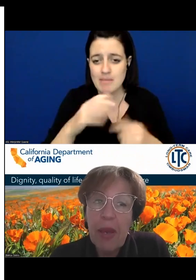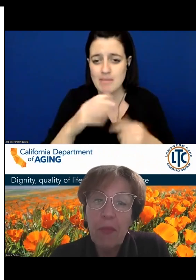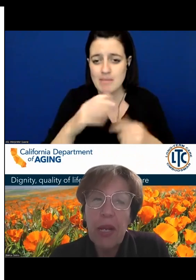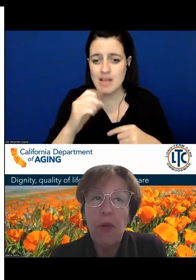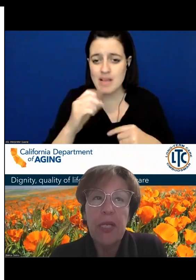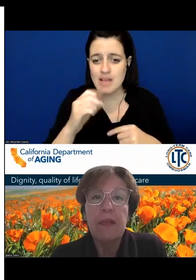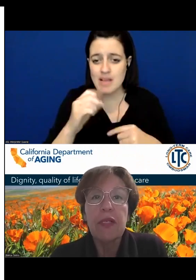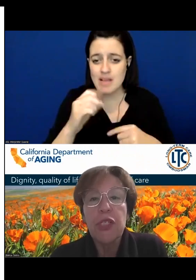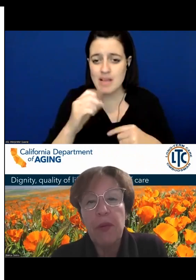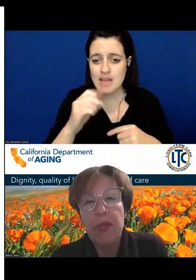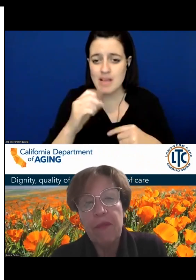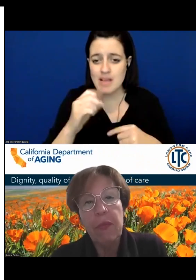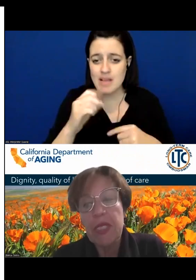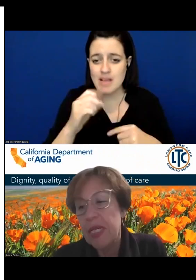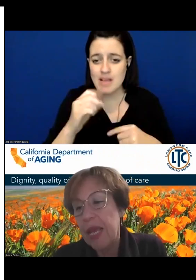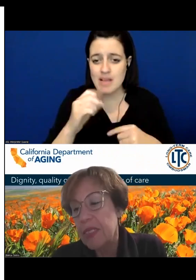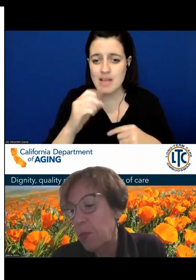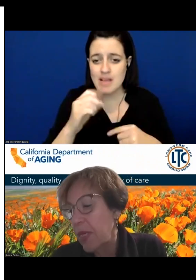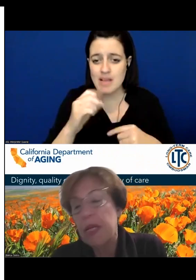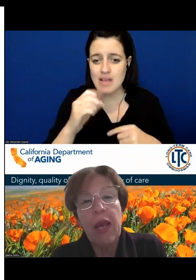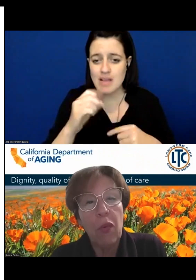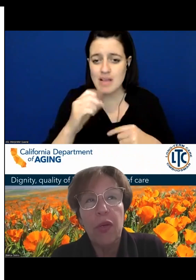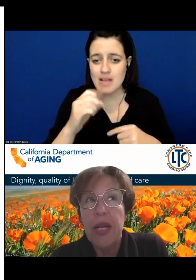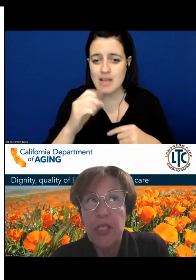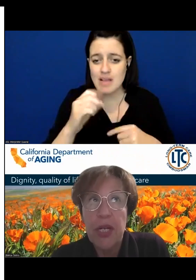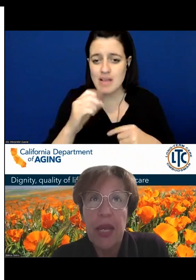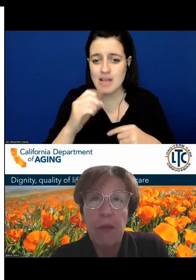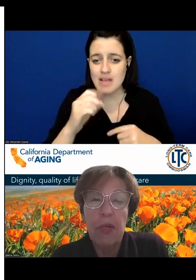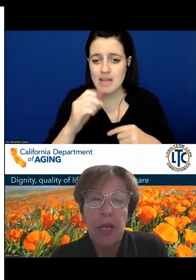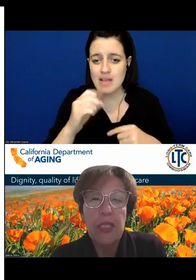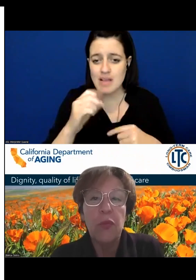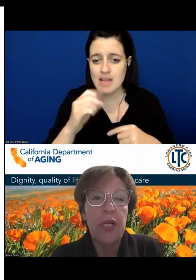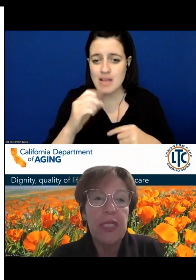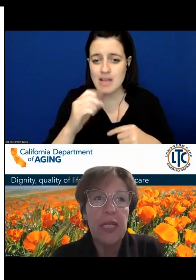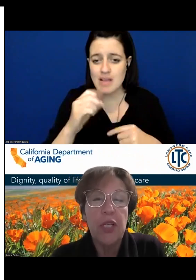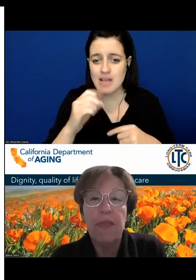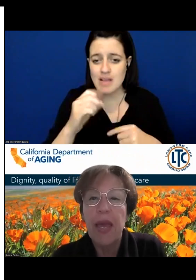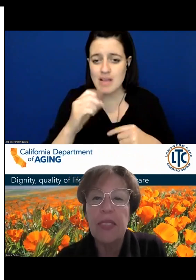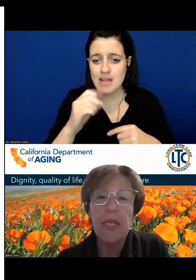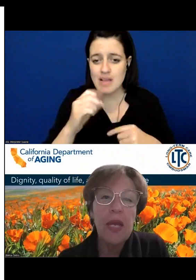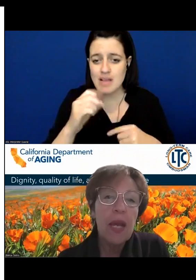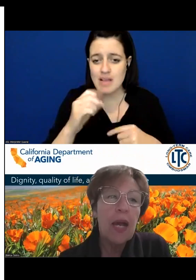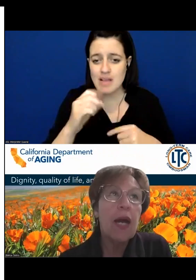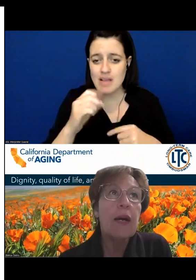excited about what I want to share with everybody today. And speaking about coordination, I do want to touch on